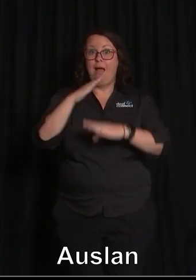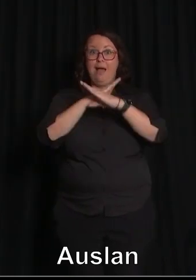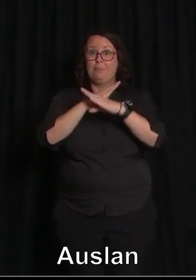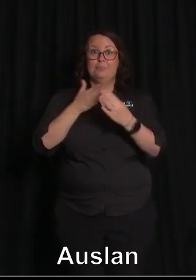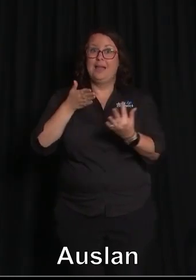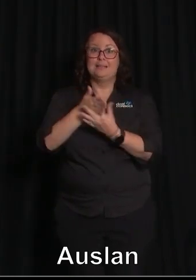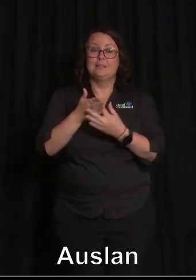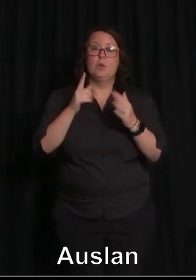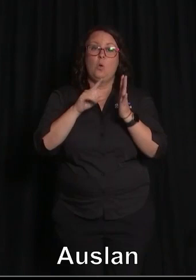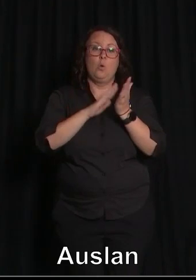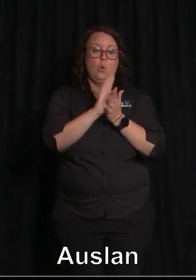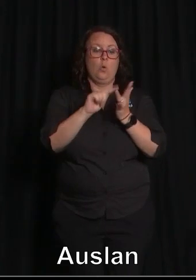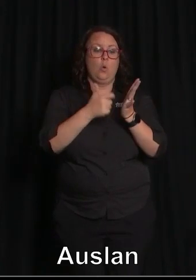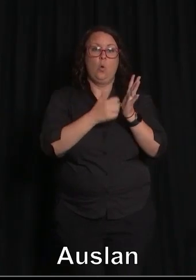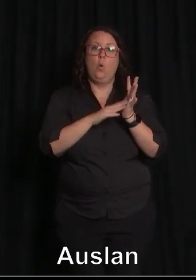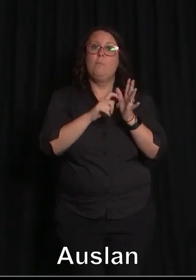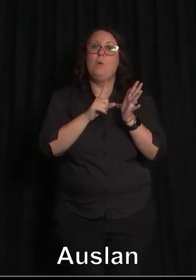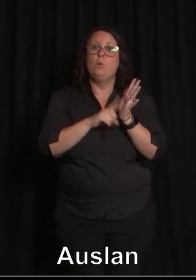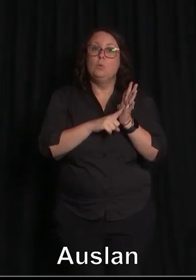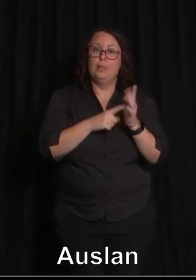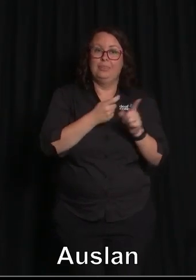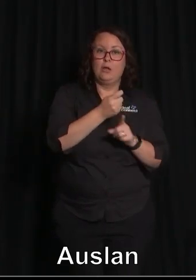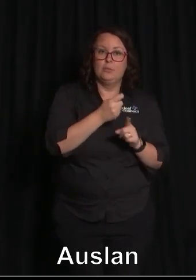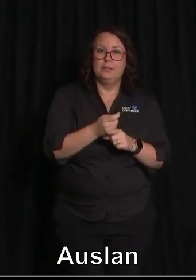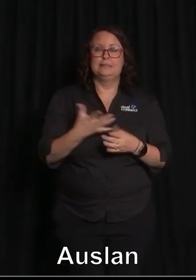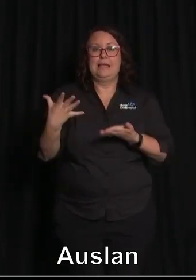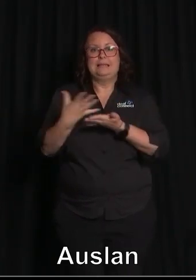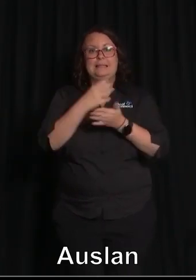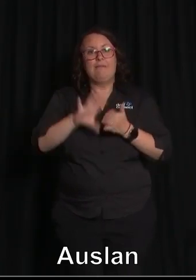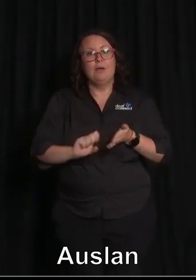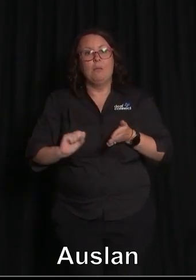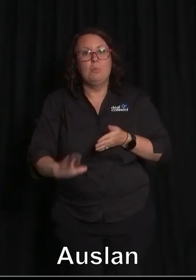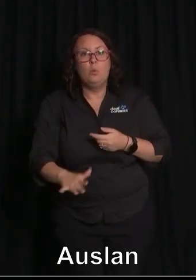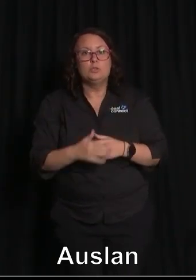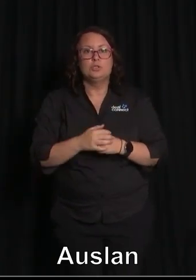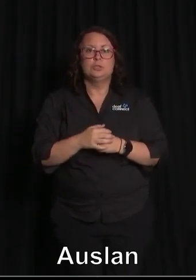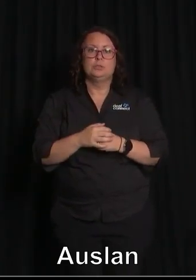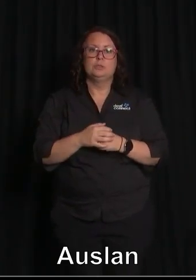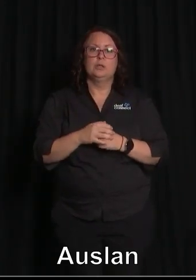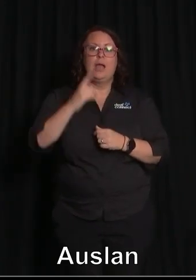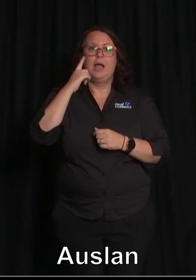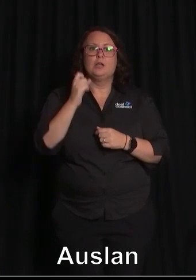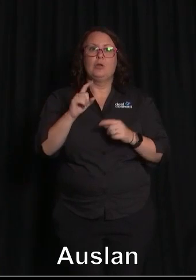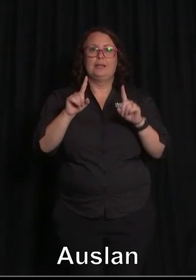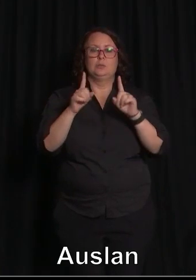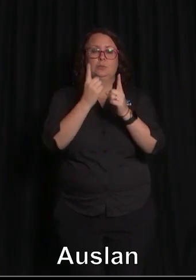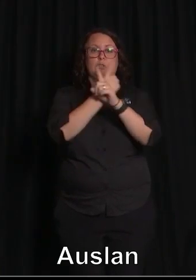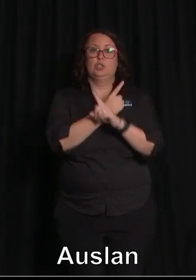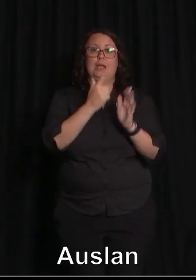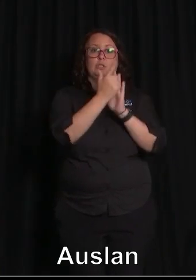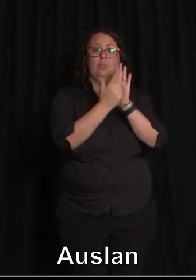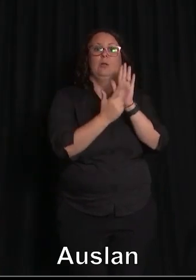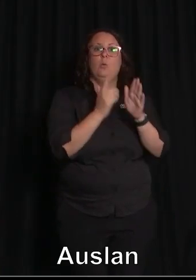were unable to access safe abortion, for example, and that efforts towards decriminalization of same-sex relations in